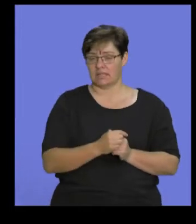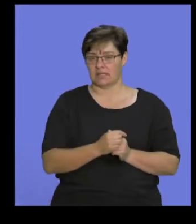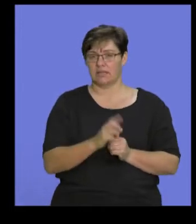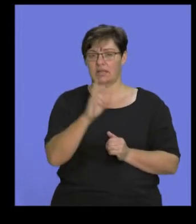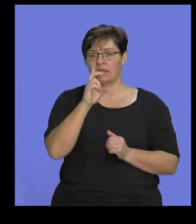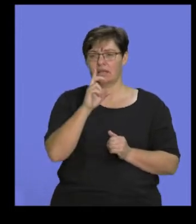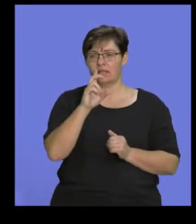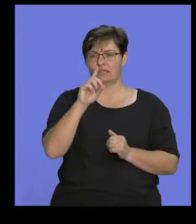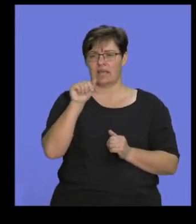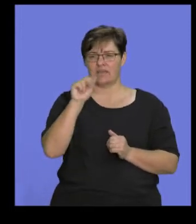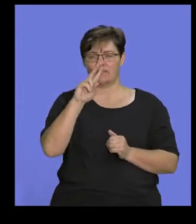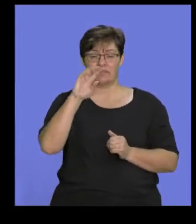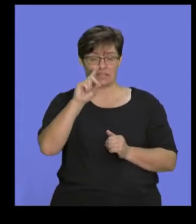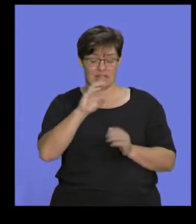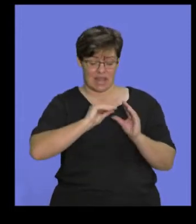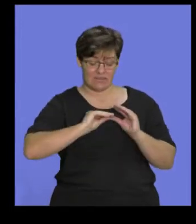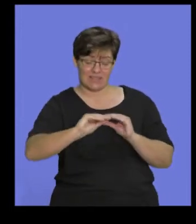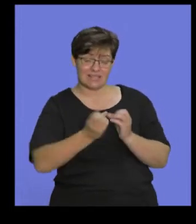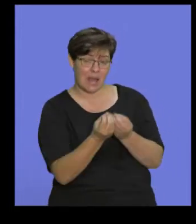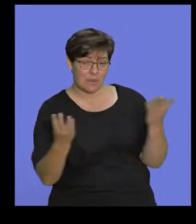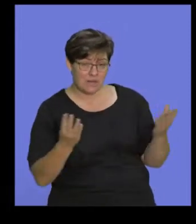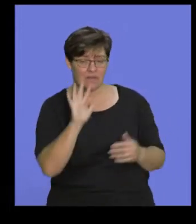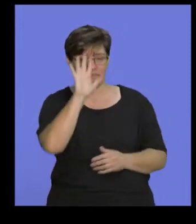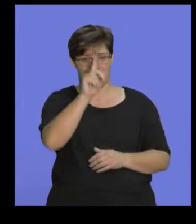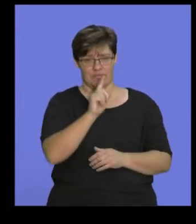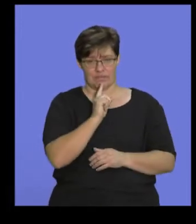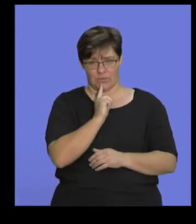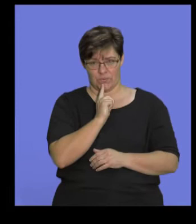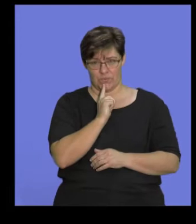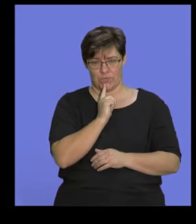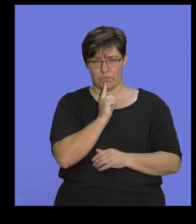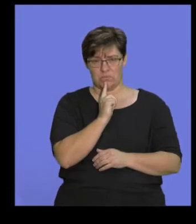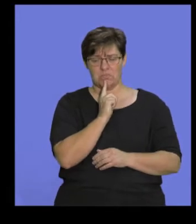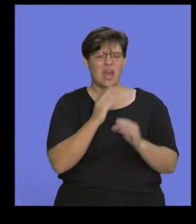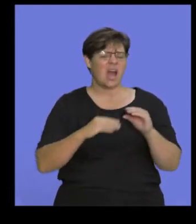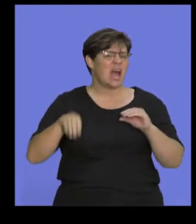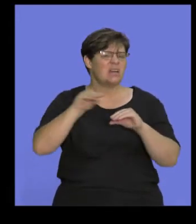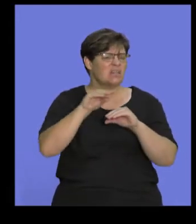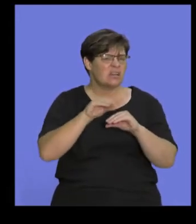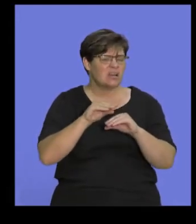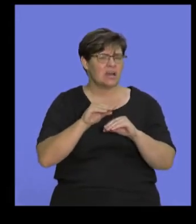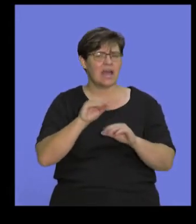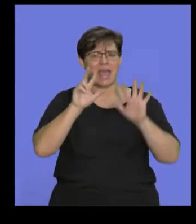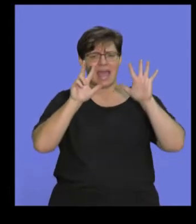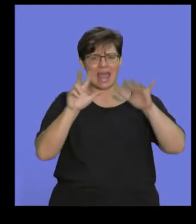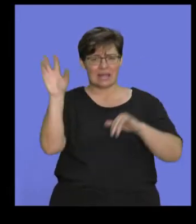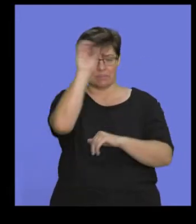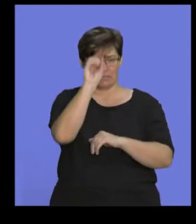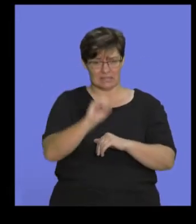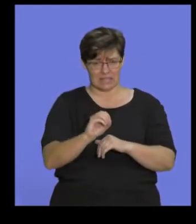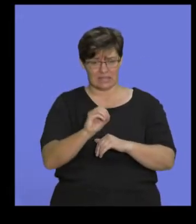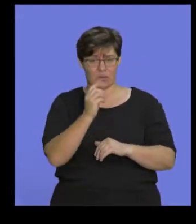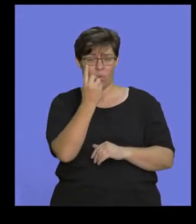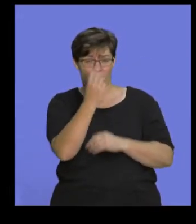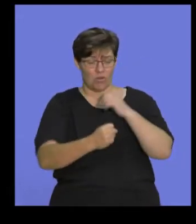says, David invests 5,000 at 8% per annum compound